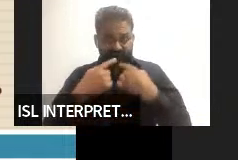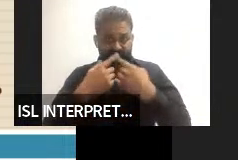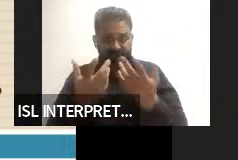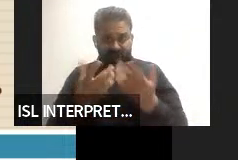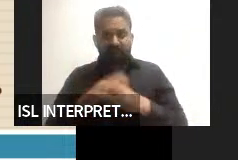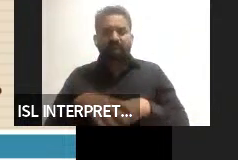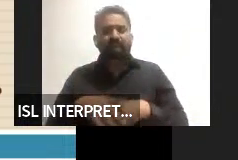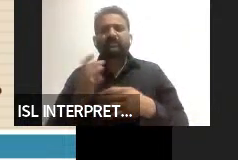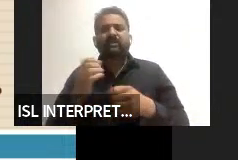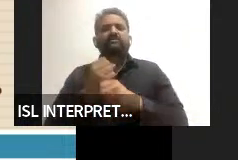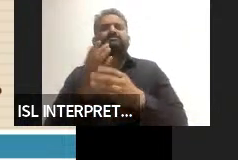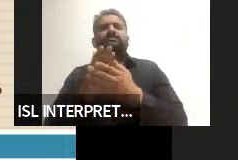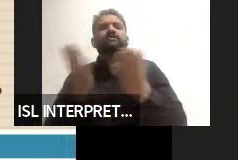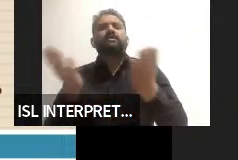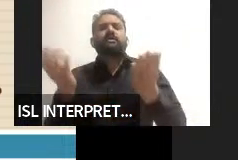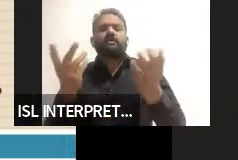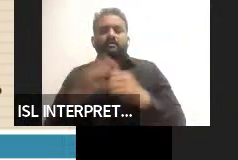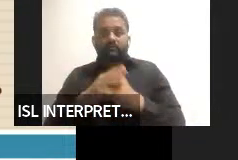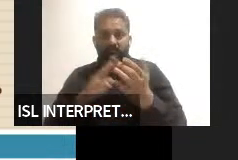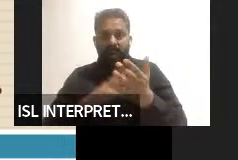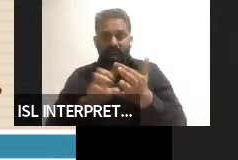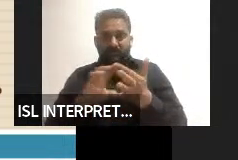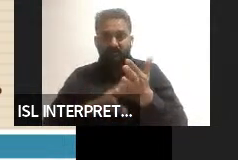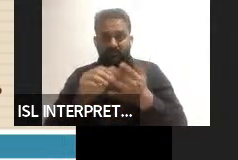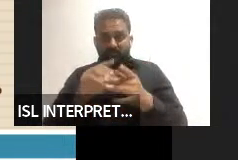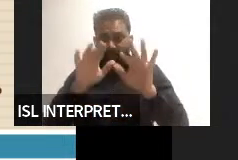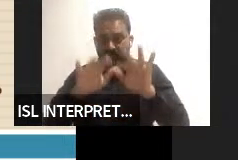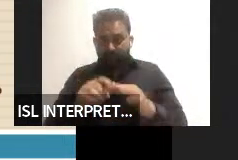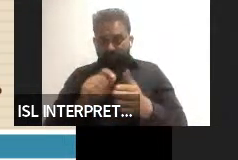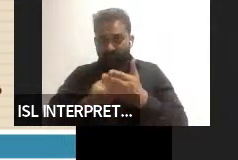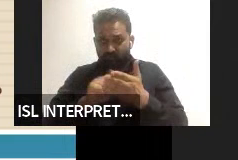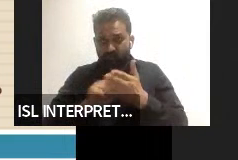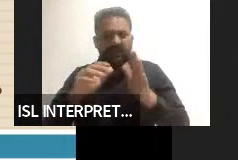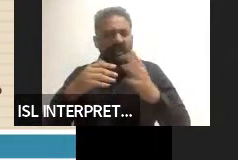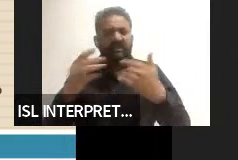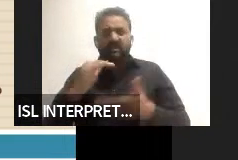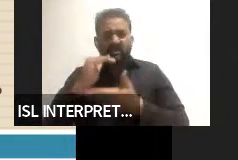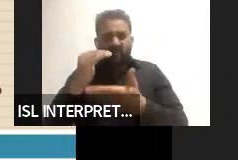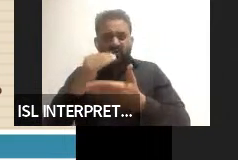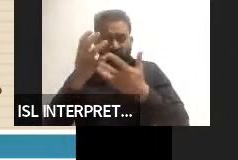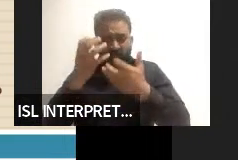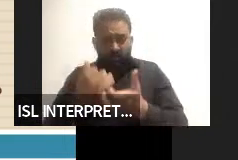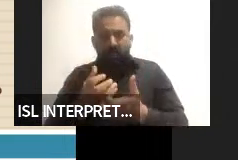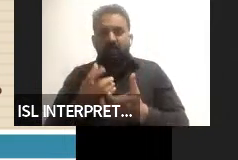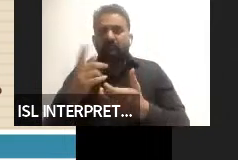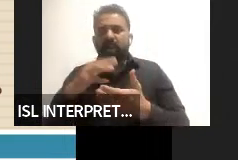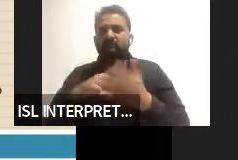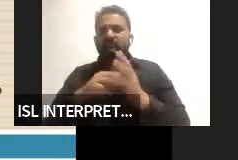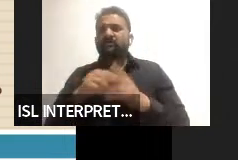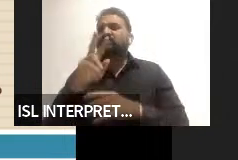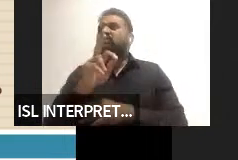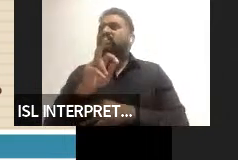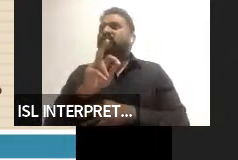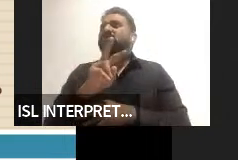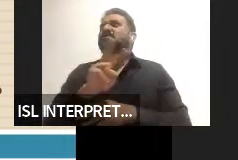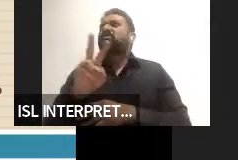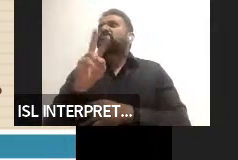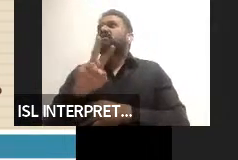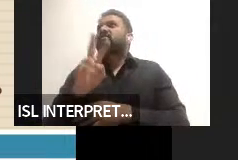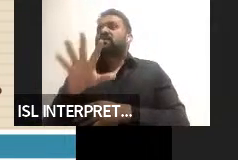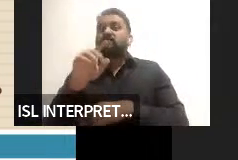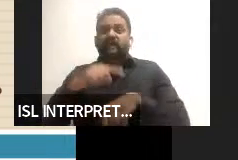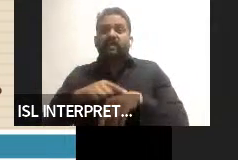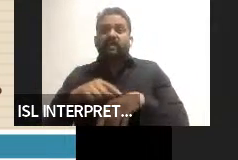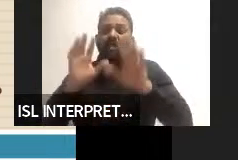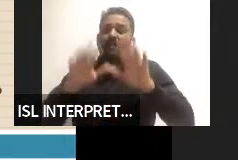generally when you are writing your memoranda, and if you want to win any award, it should be drafted 20 to 25 times.